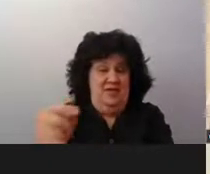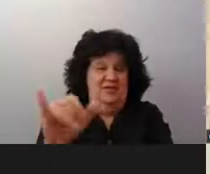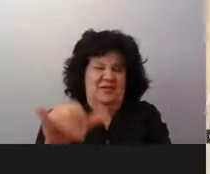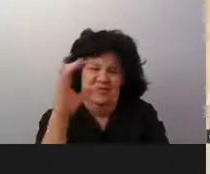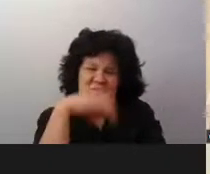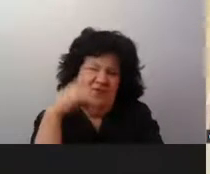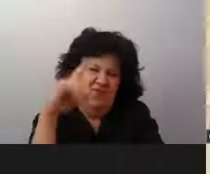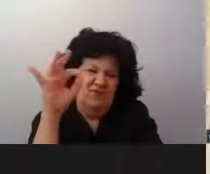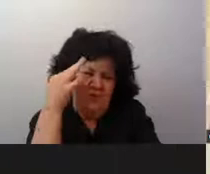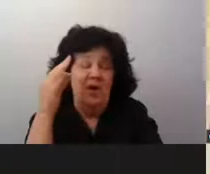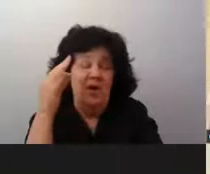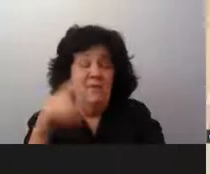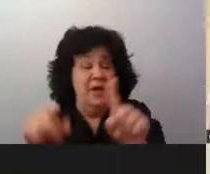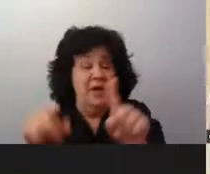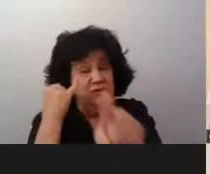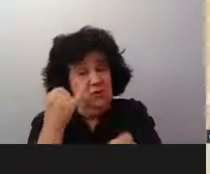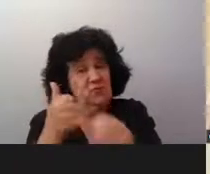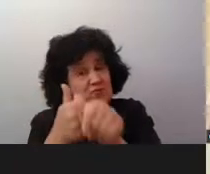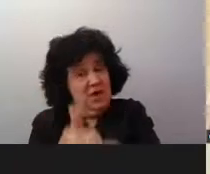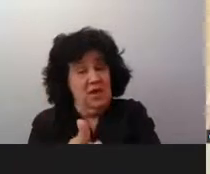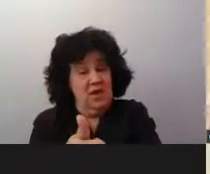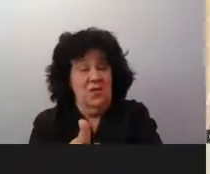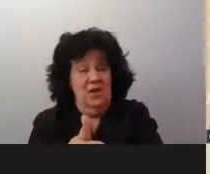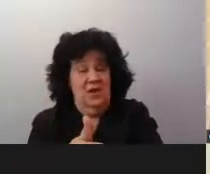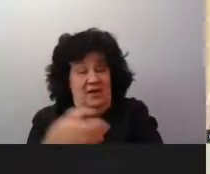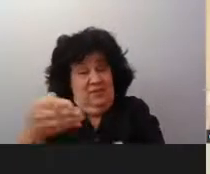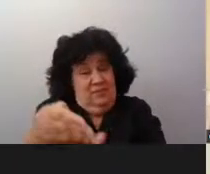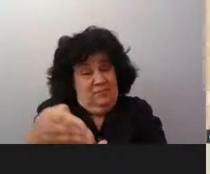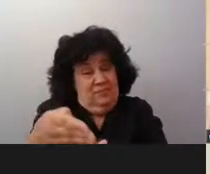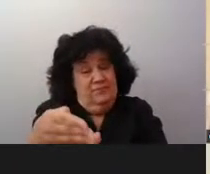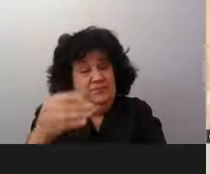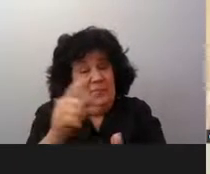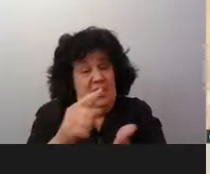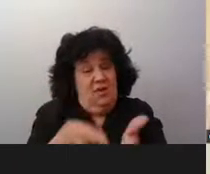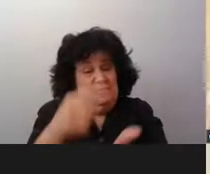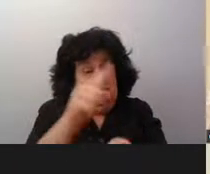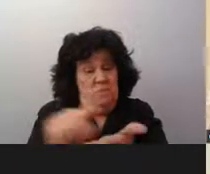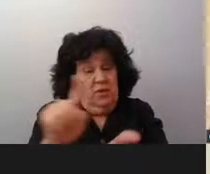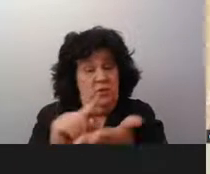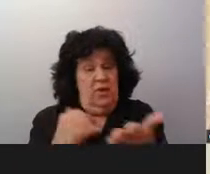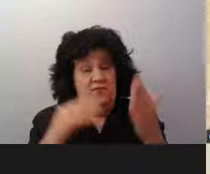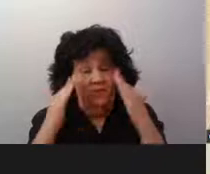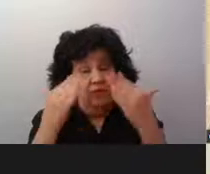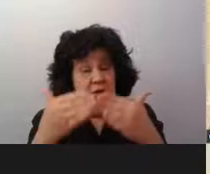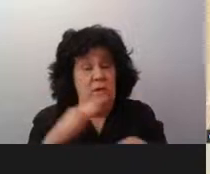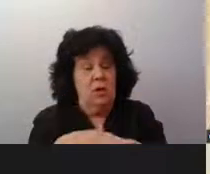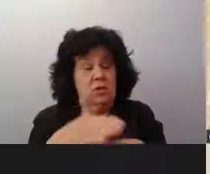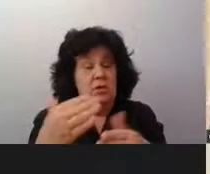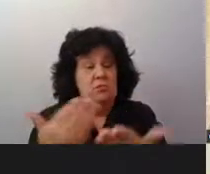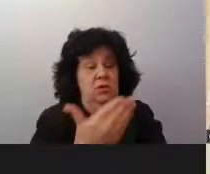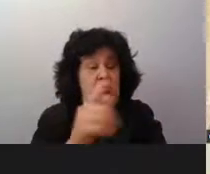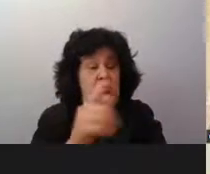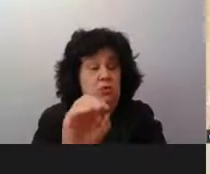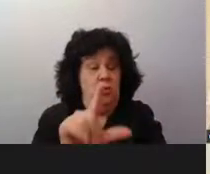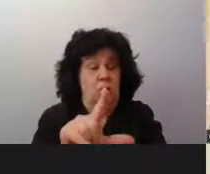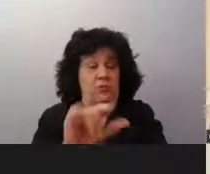Facilities Tool. And if you follow us there, every week we do a different focus, a spotlight on part of the tool. So that's something